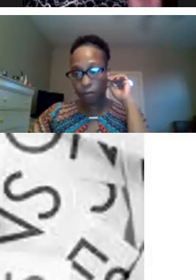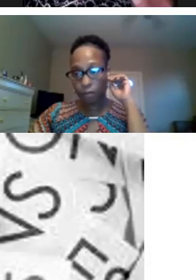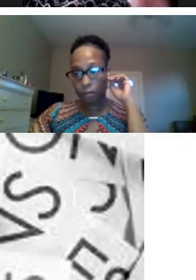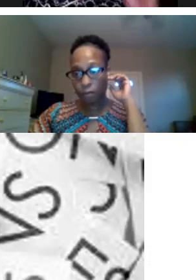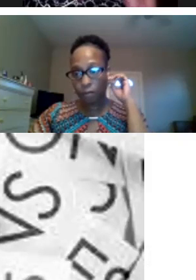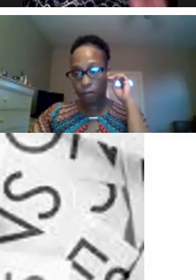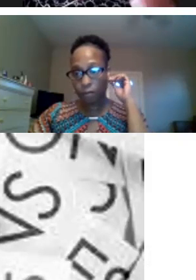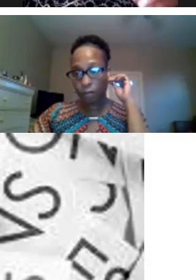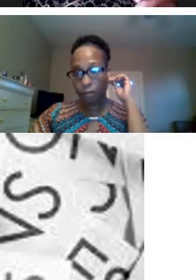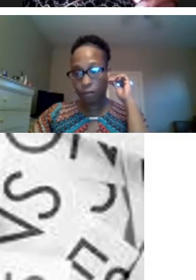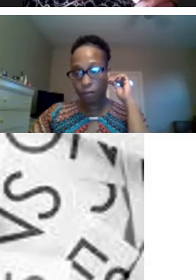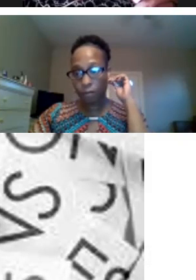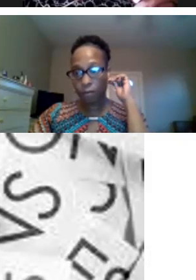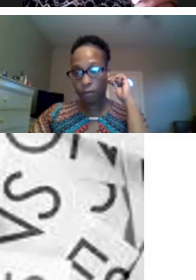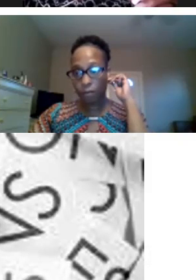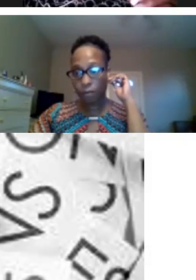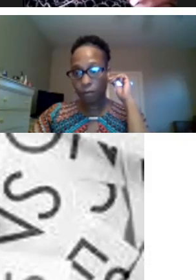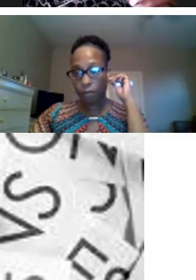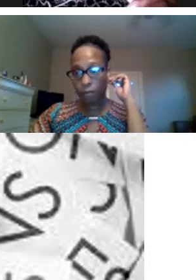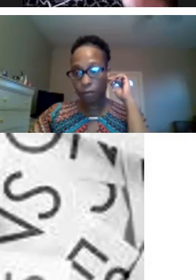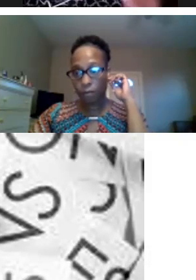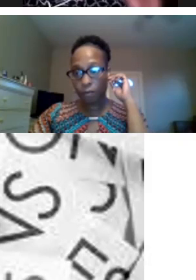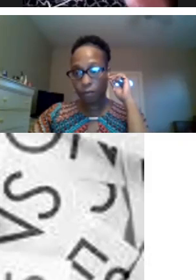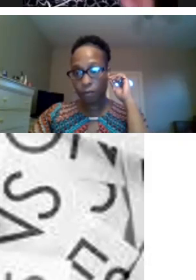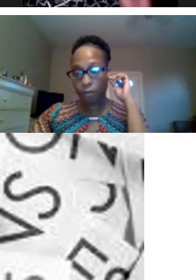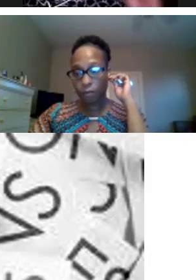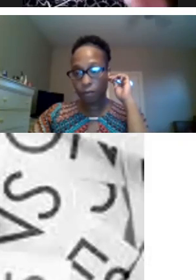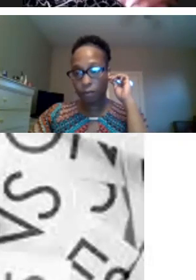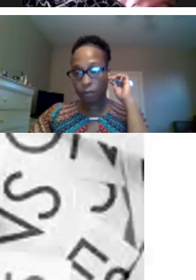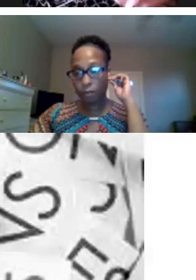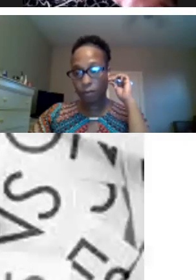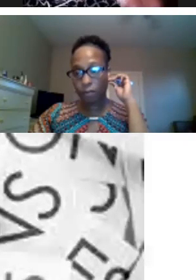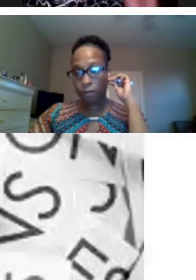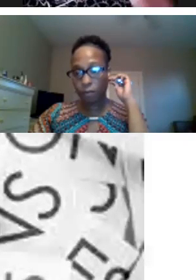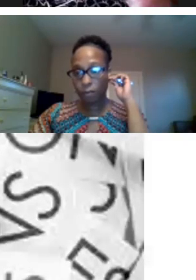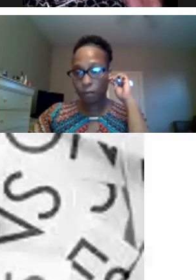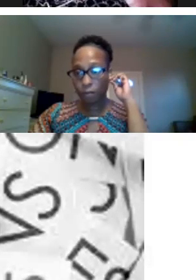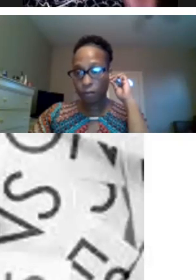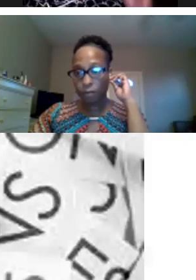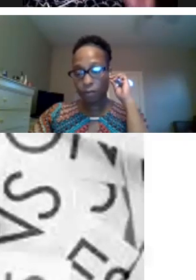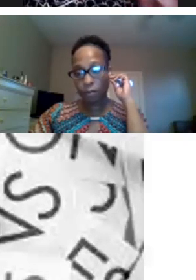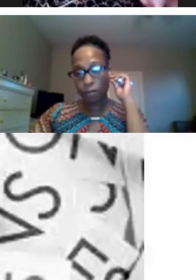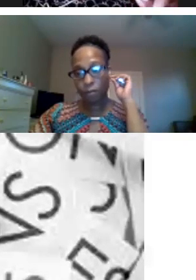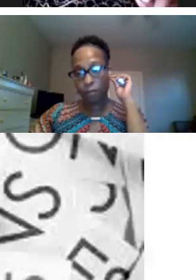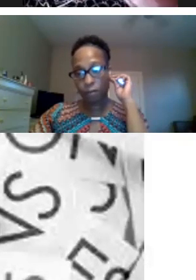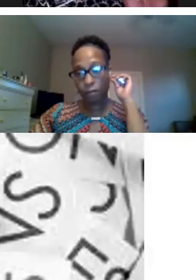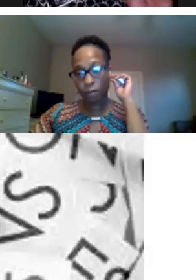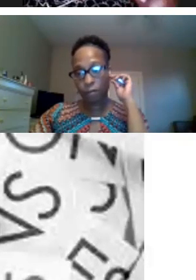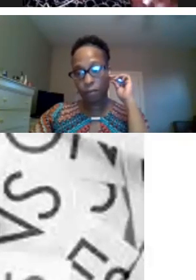before you get to that forum to ask that question, and you ask them